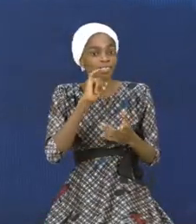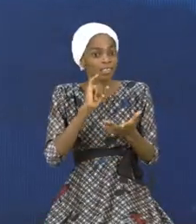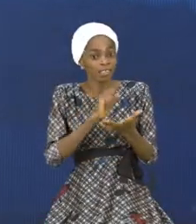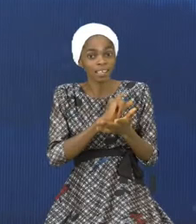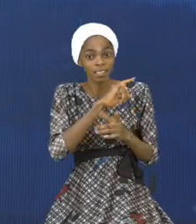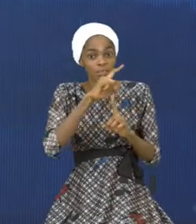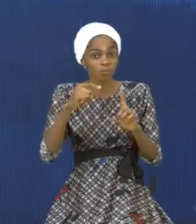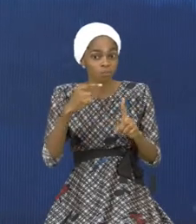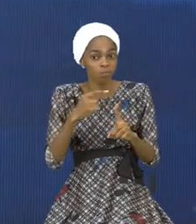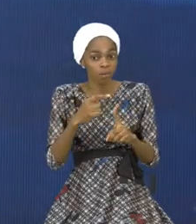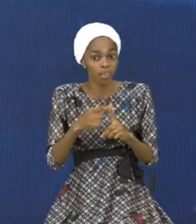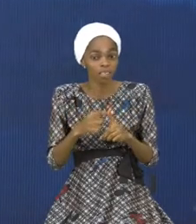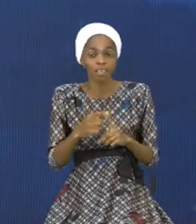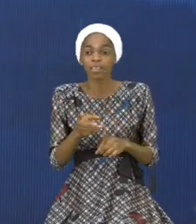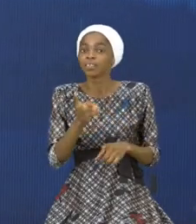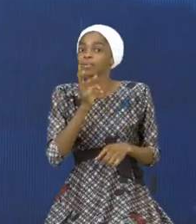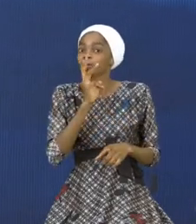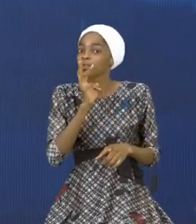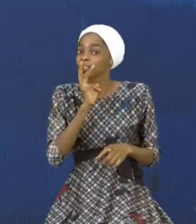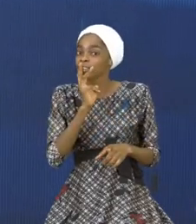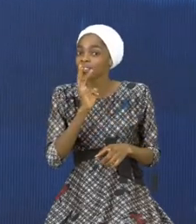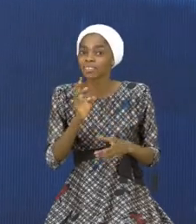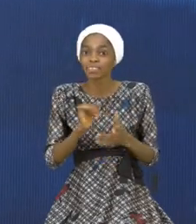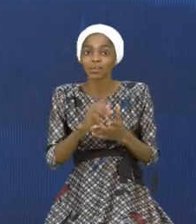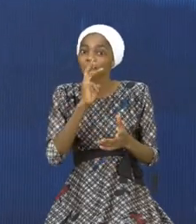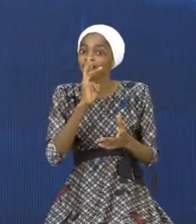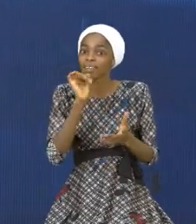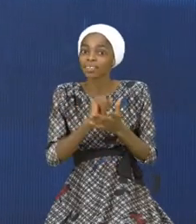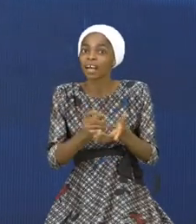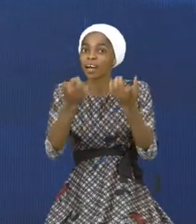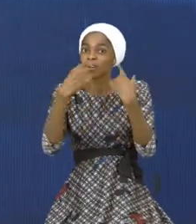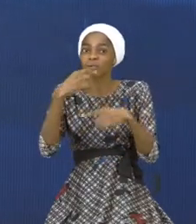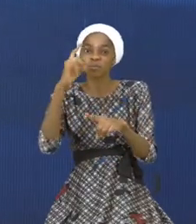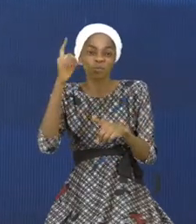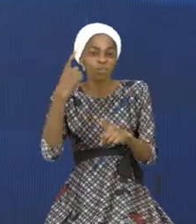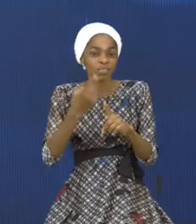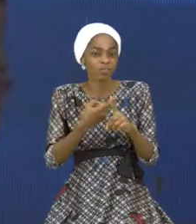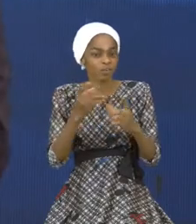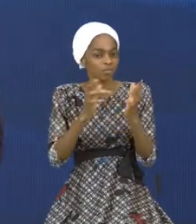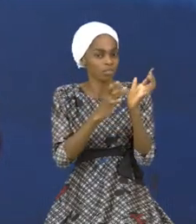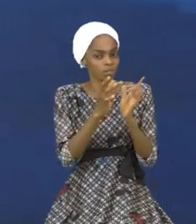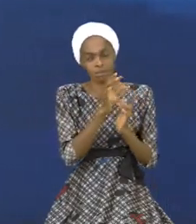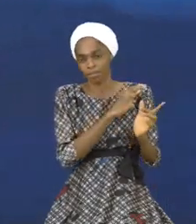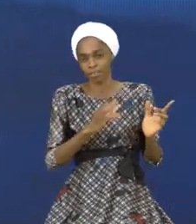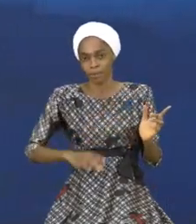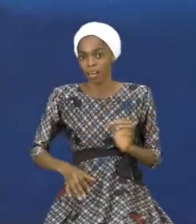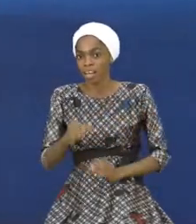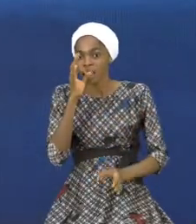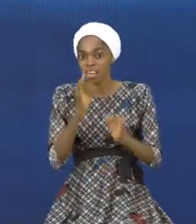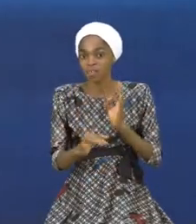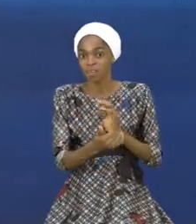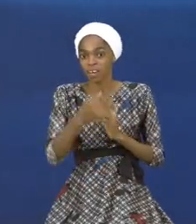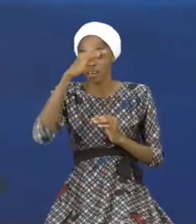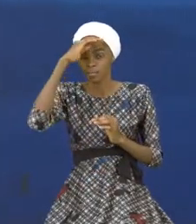born of water, the water that comes only from Christ. If any man